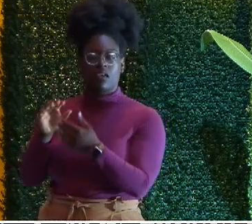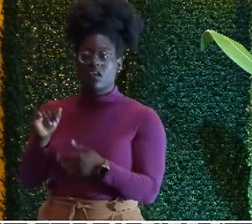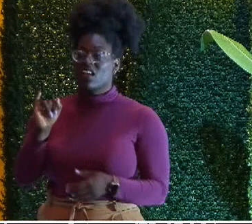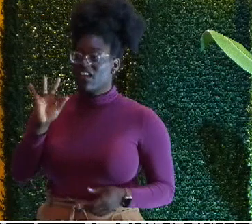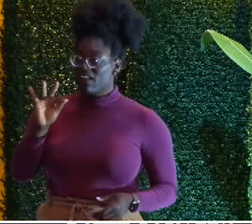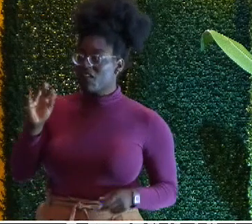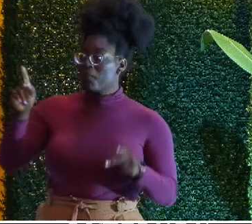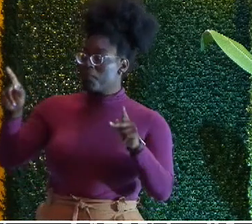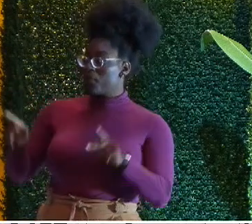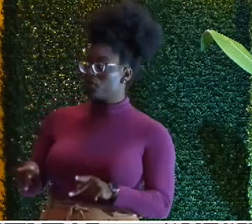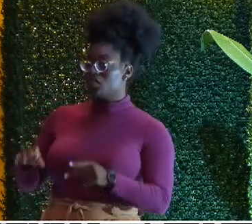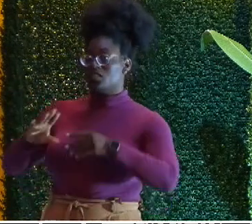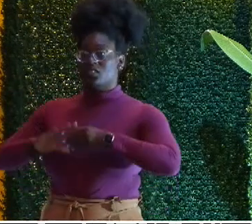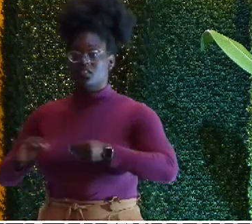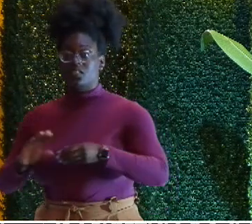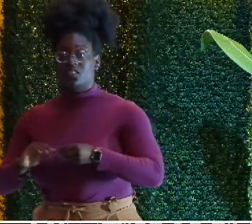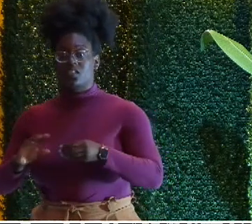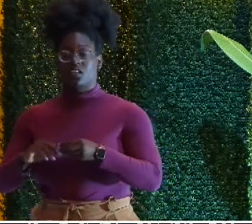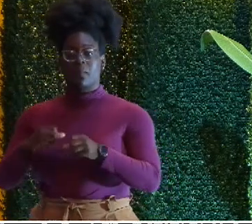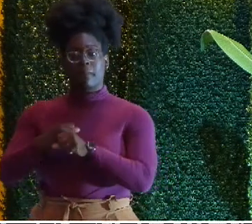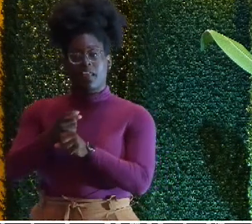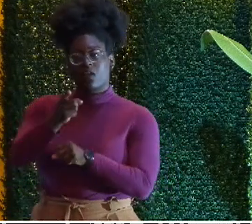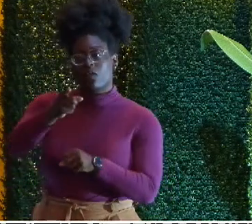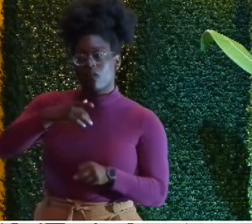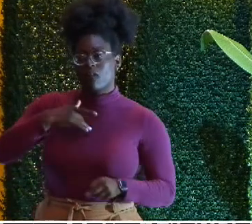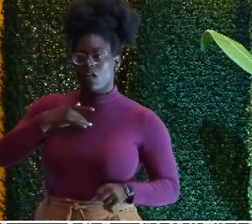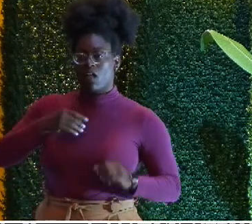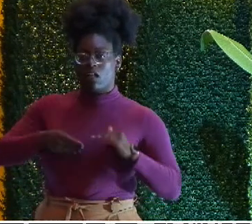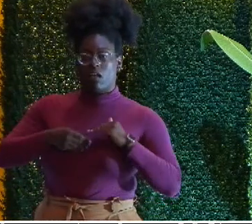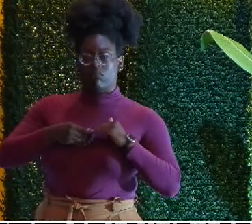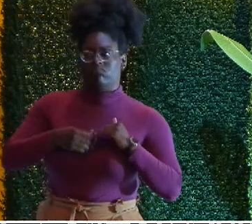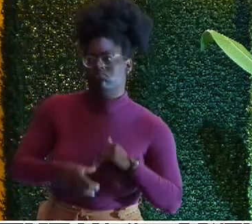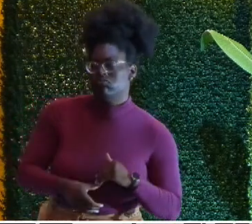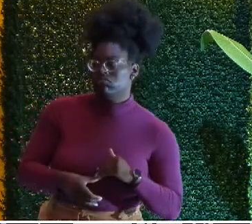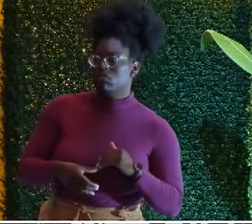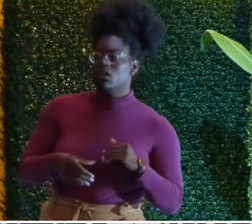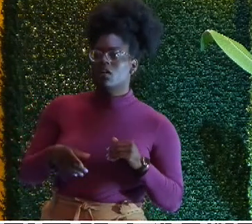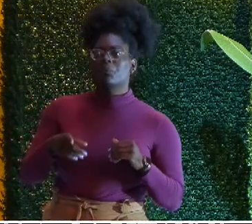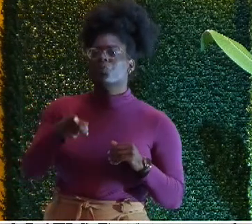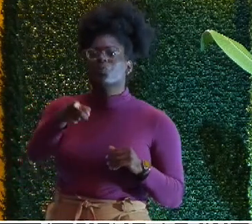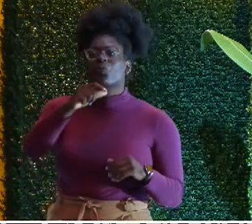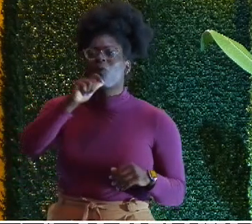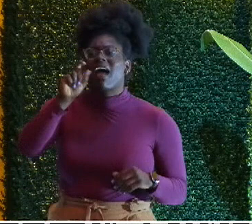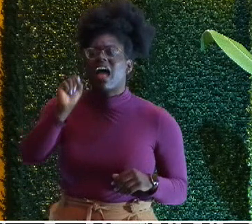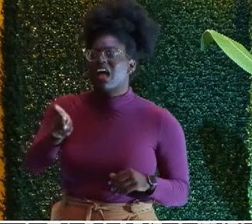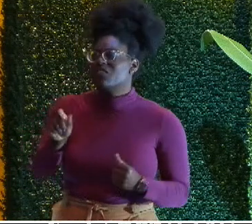you, but with love. Wrap our arms around that sister and say, girl, that ain't it.